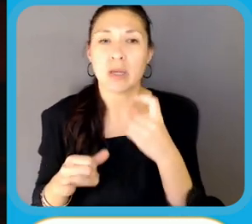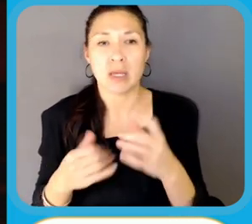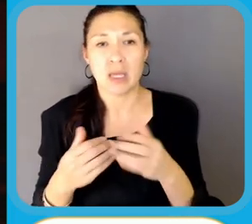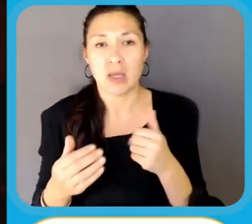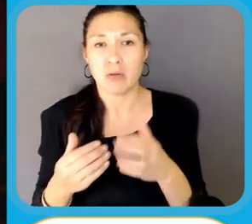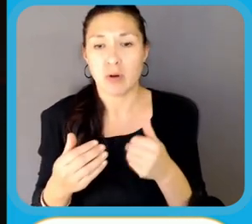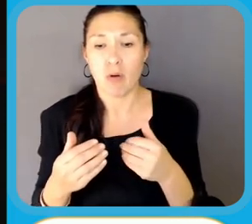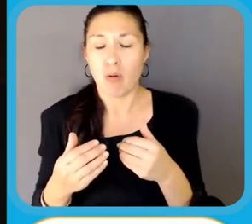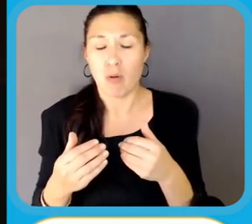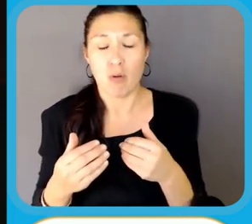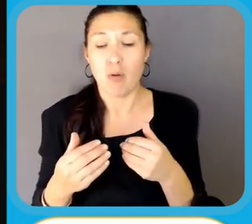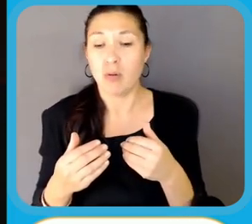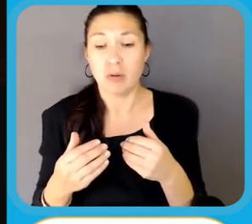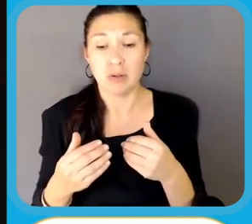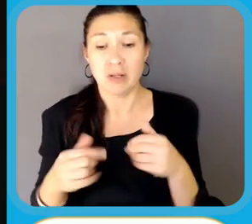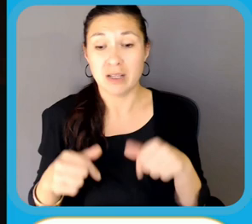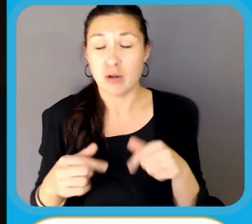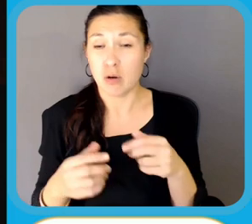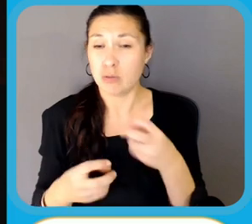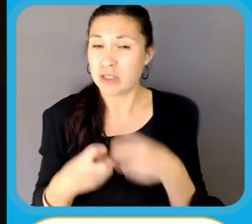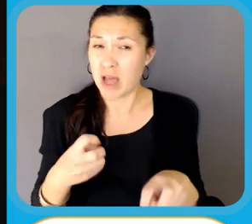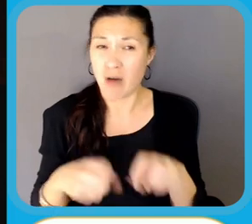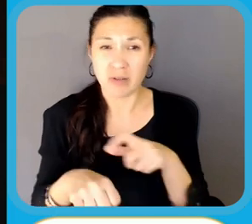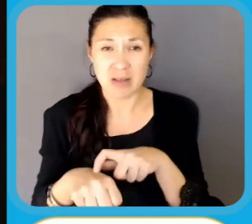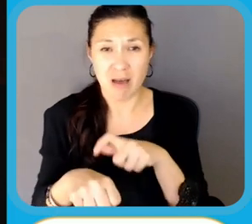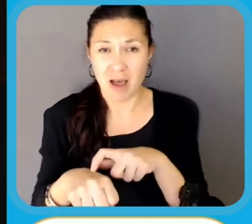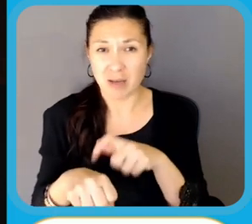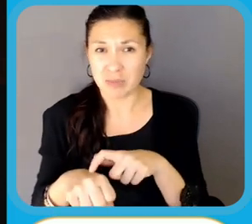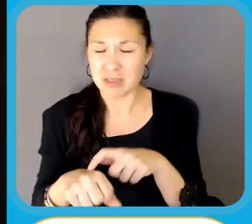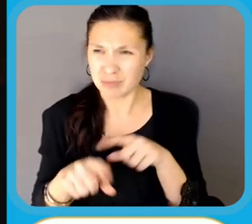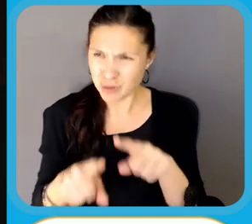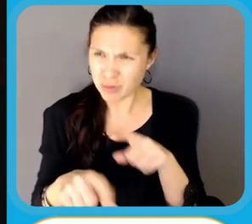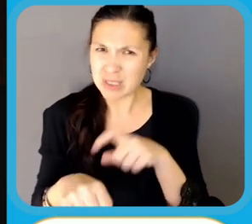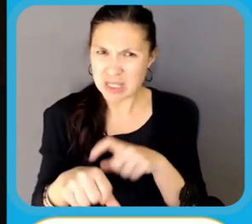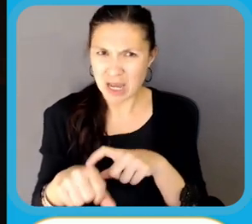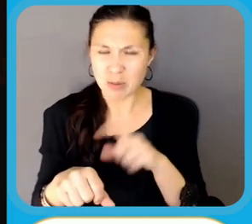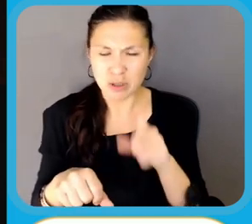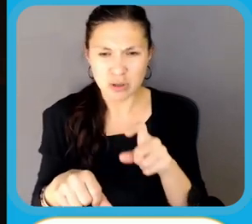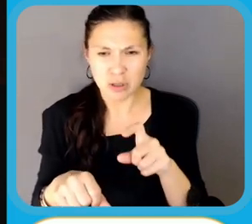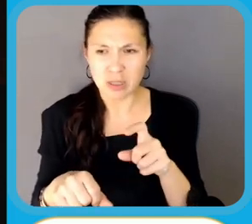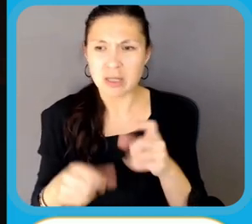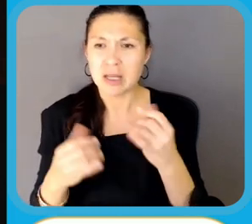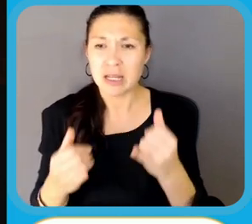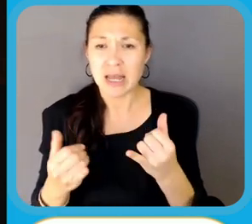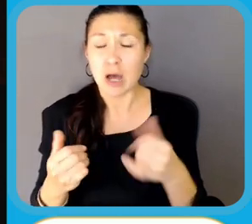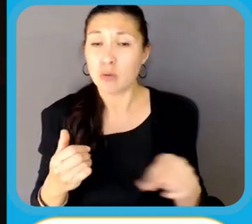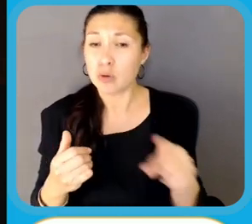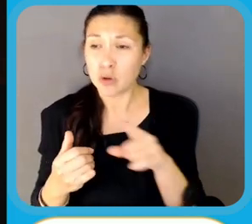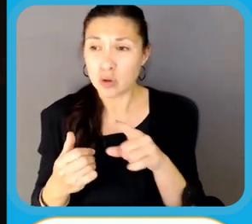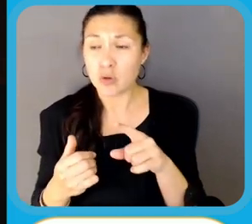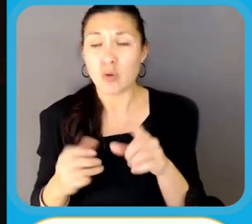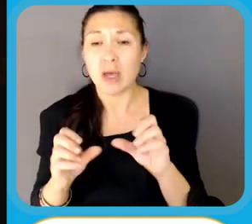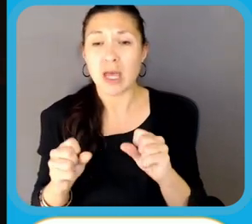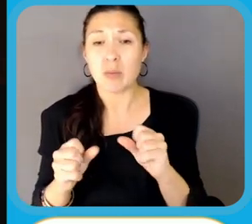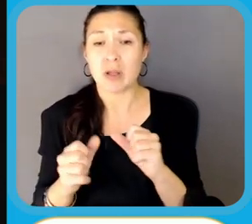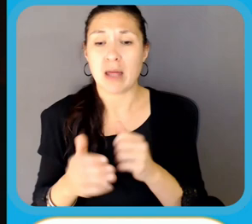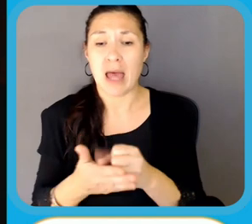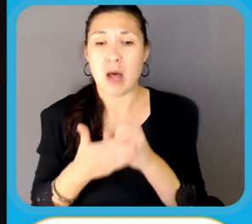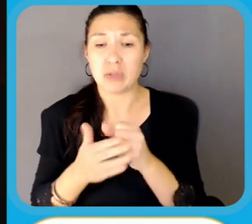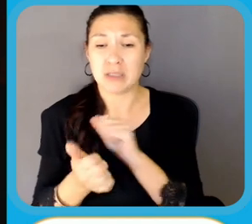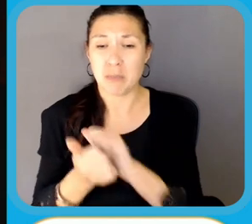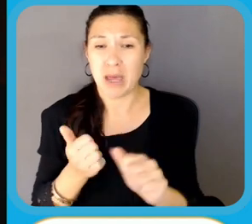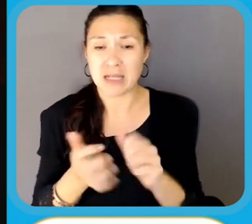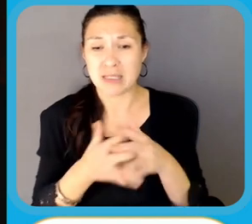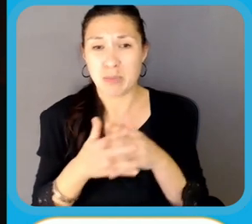in hard times. Californians, with your help, we got the American Rescue Plan signed into law. And now